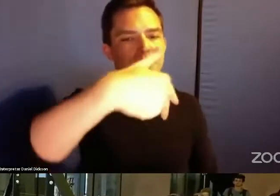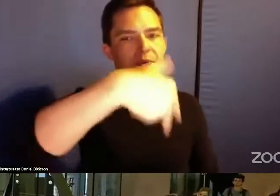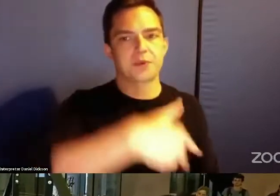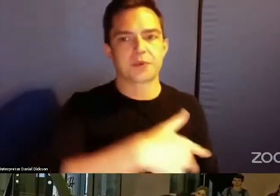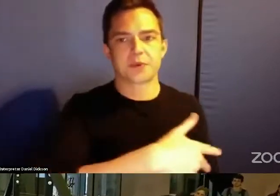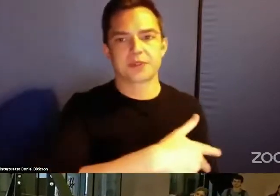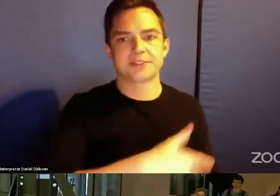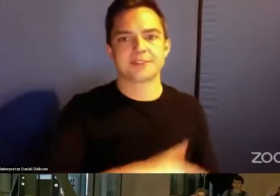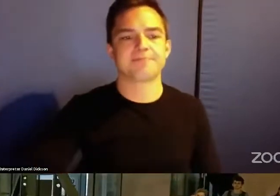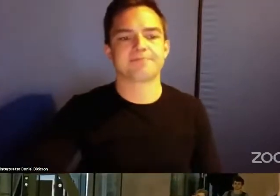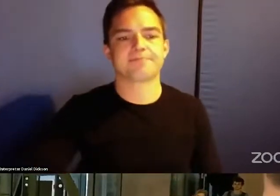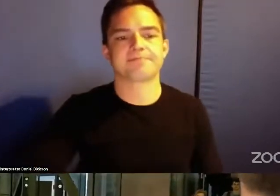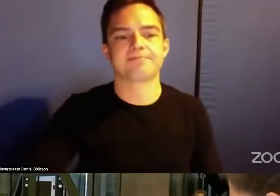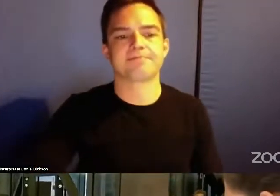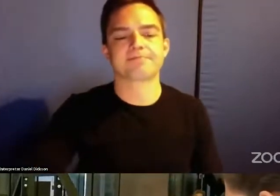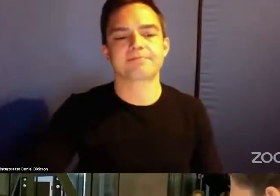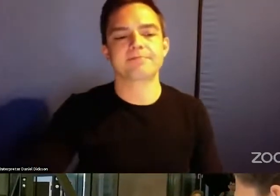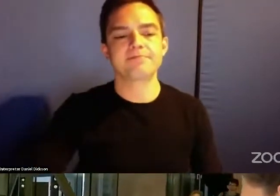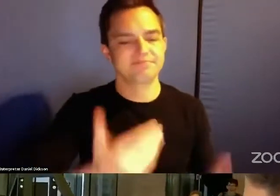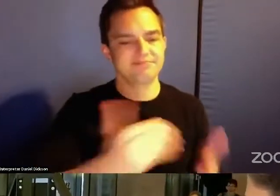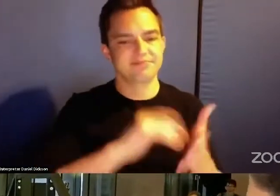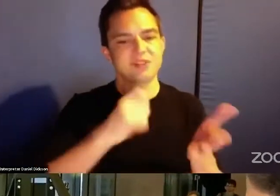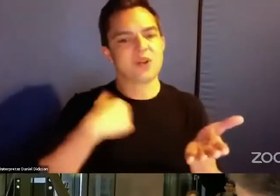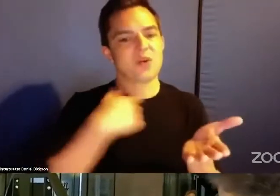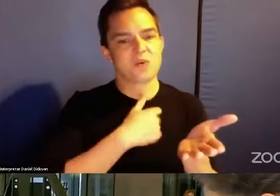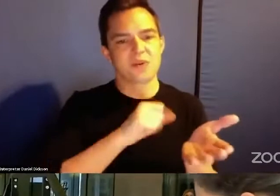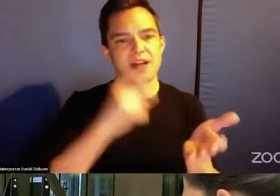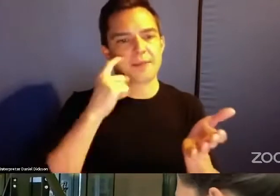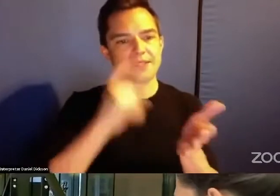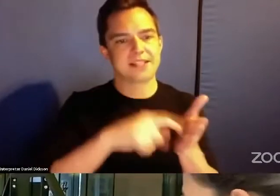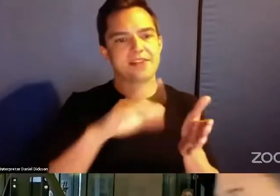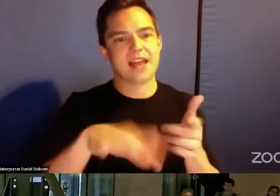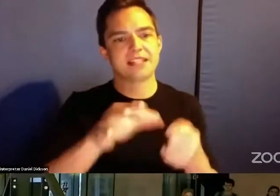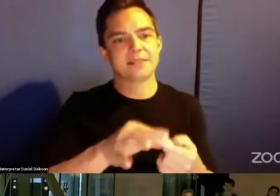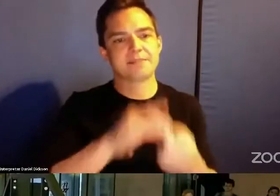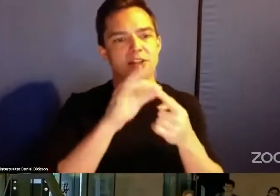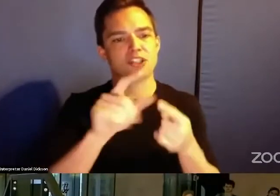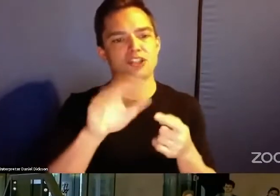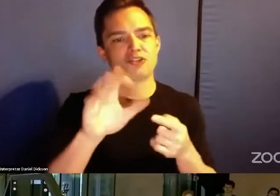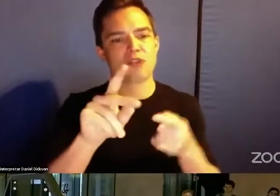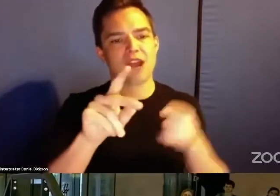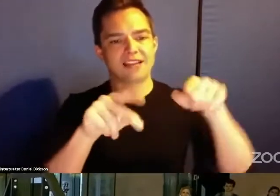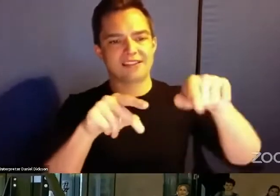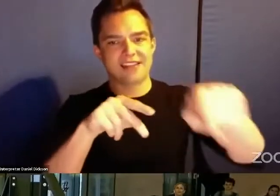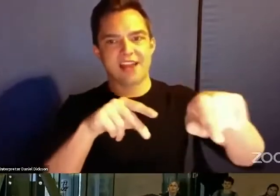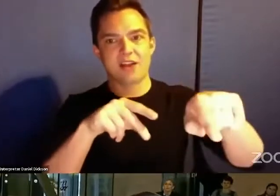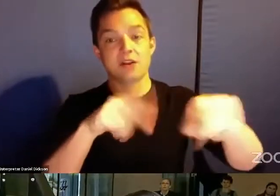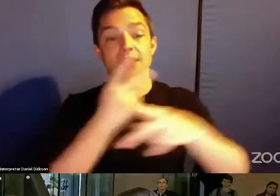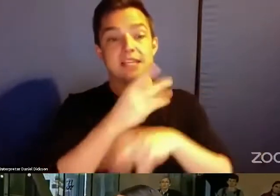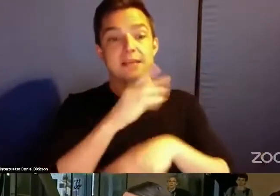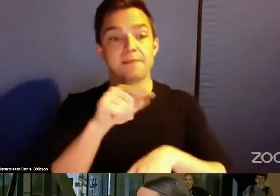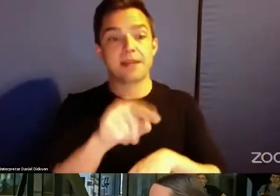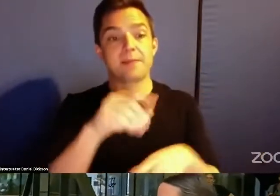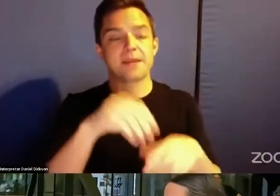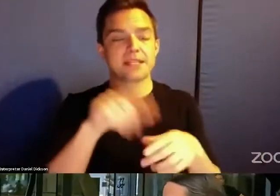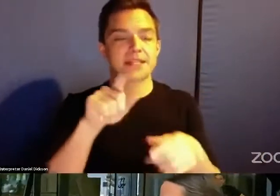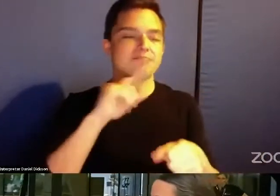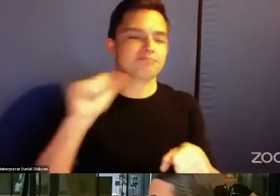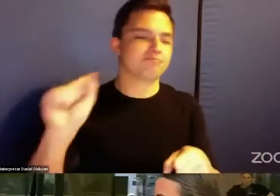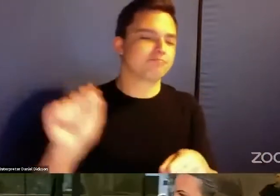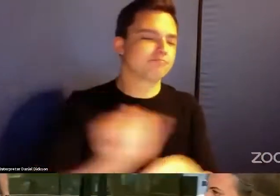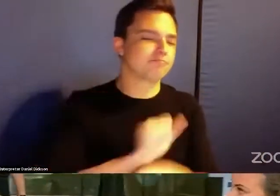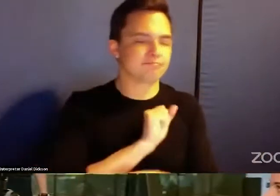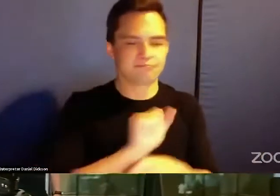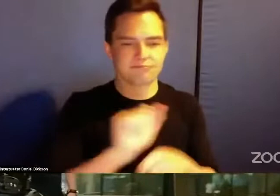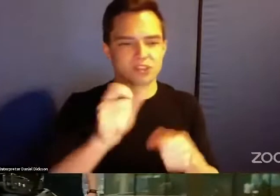And again, we can see that special track there, keeping him in absolute control, whilst I'm keeping an eye on the